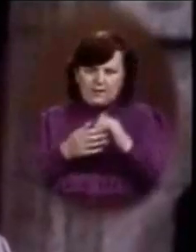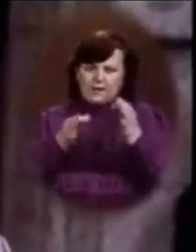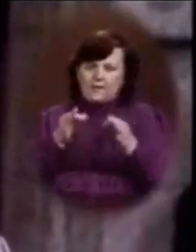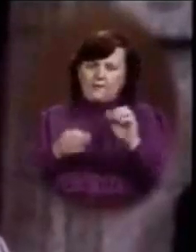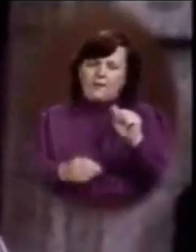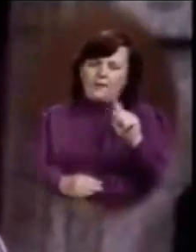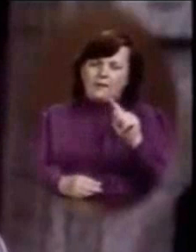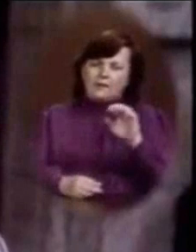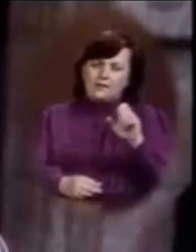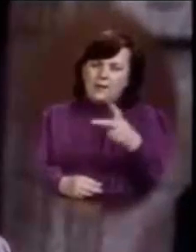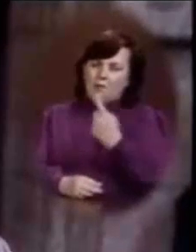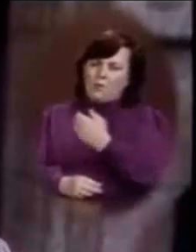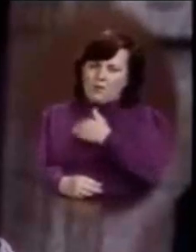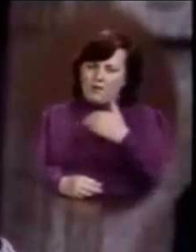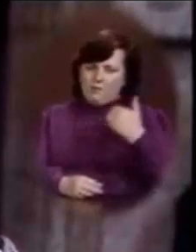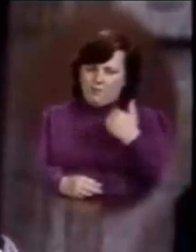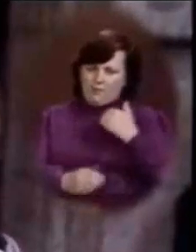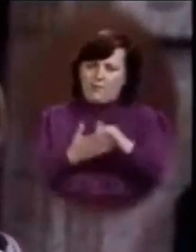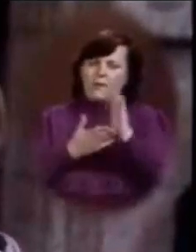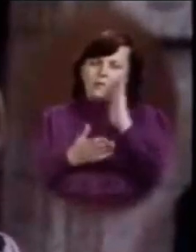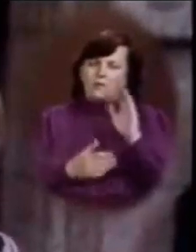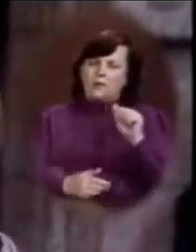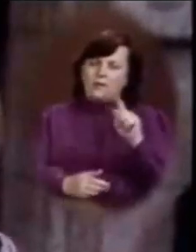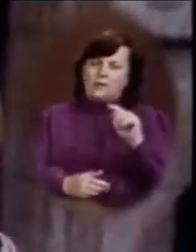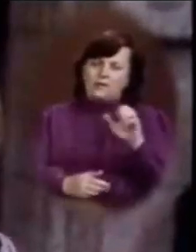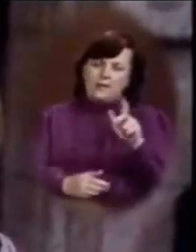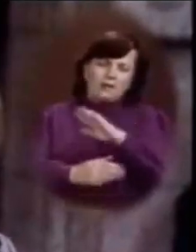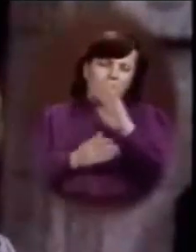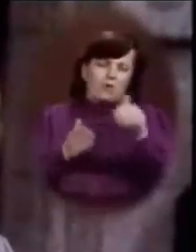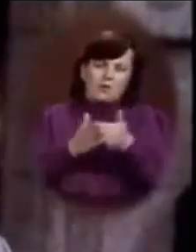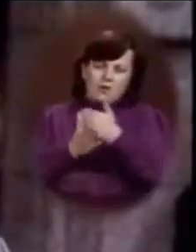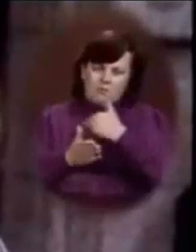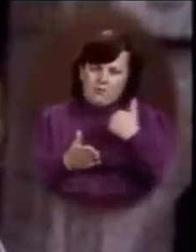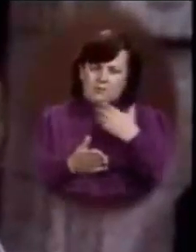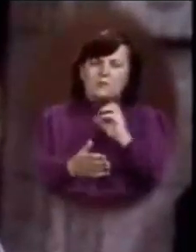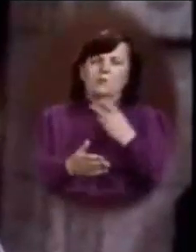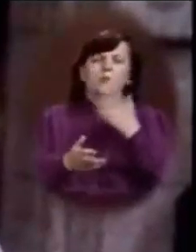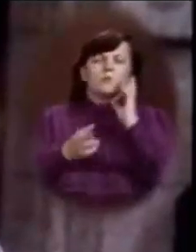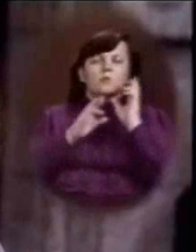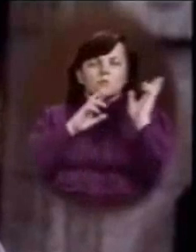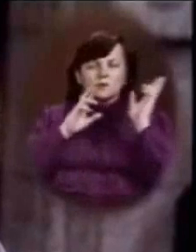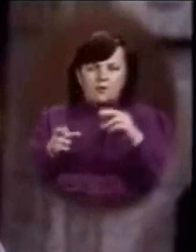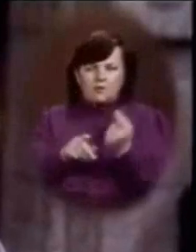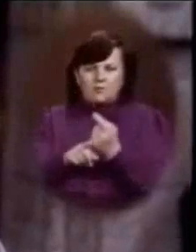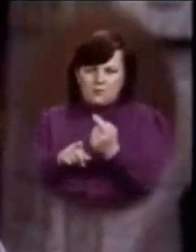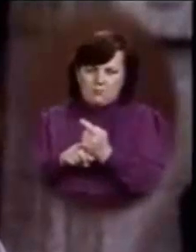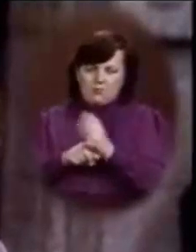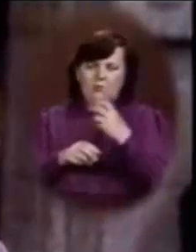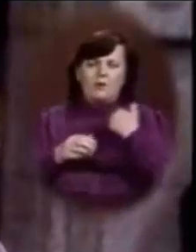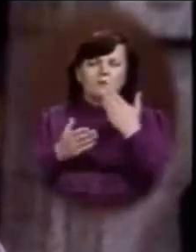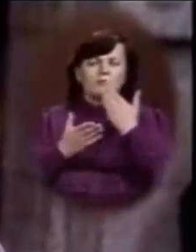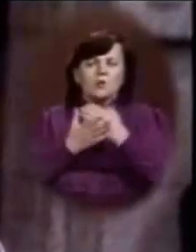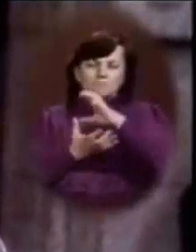attack on one member would be an attack on all, and we would respond accordingly. And because we've had an effective mix of nuclear